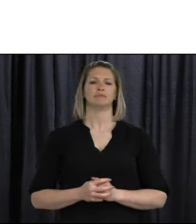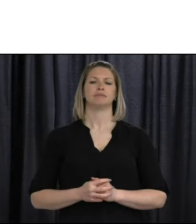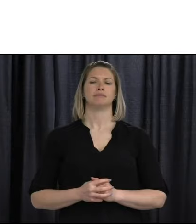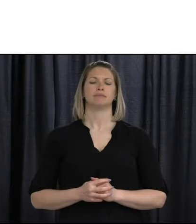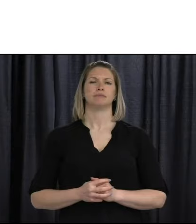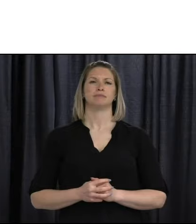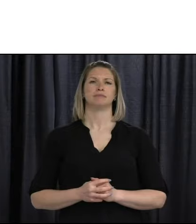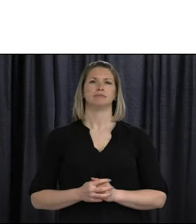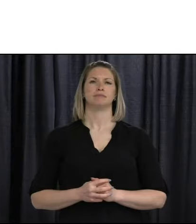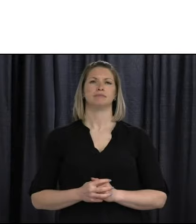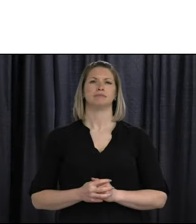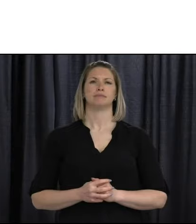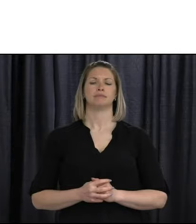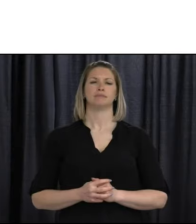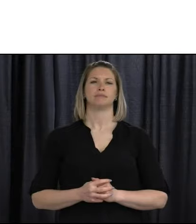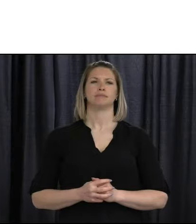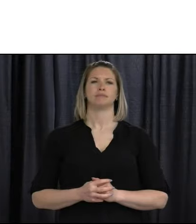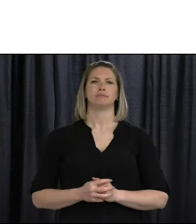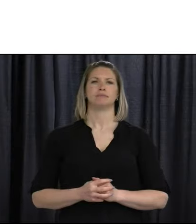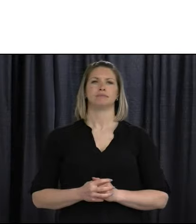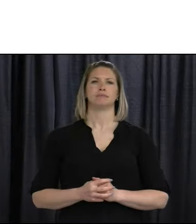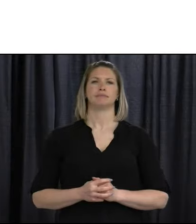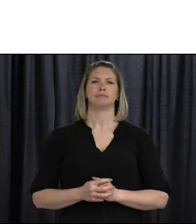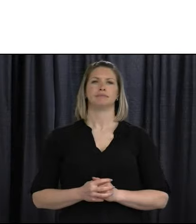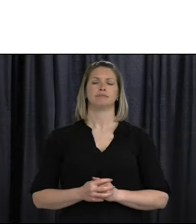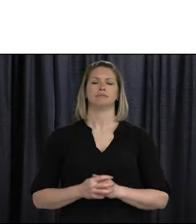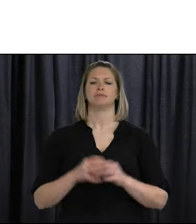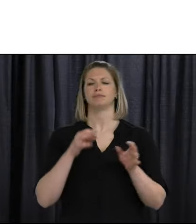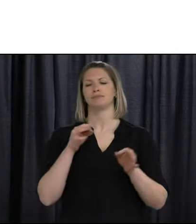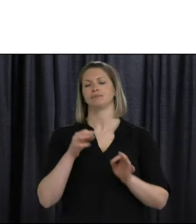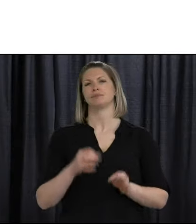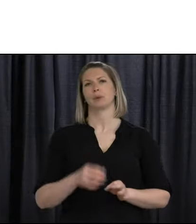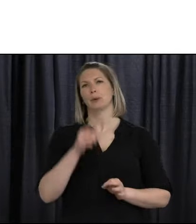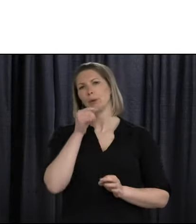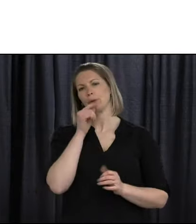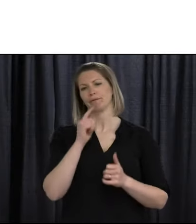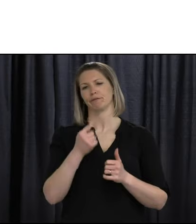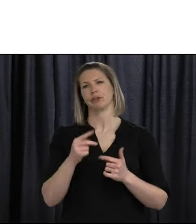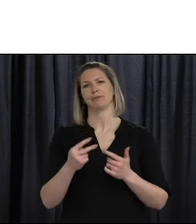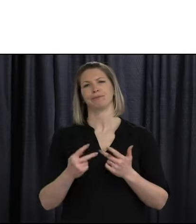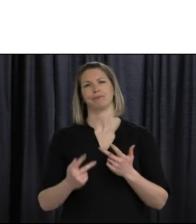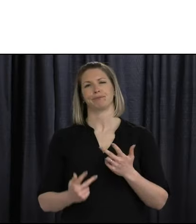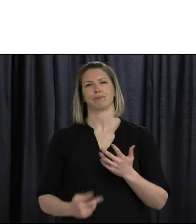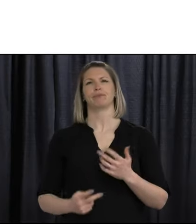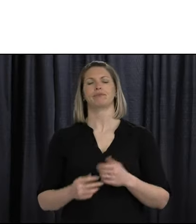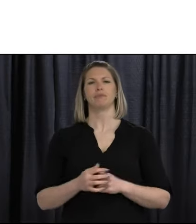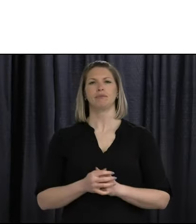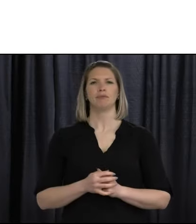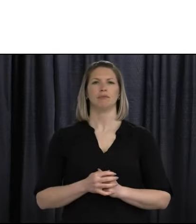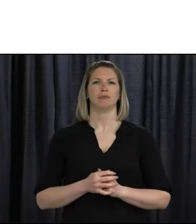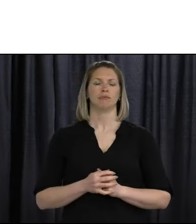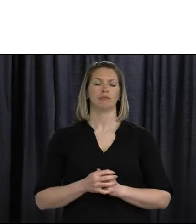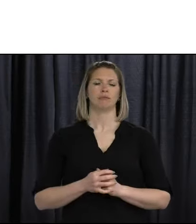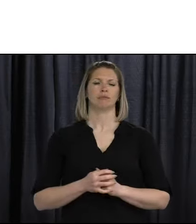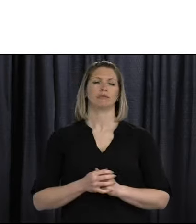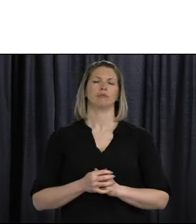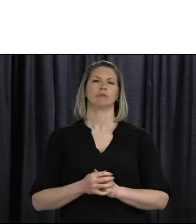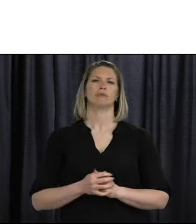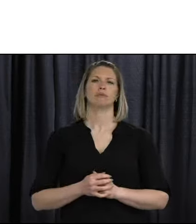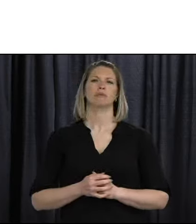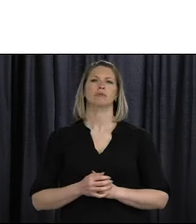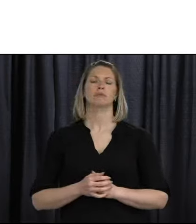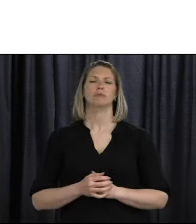ask questions in the order they registered for today's call. I will call on each reporter by name to ask questions, so please do not press star 1 until your name